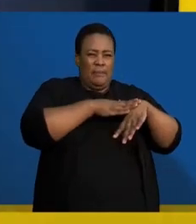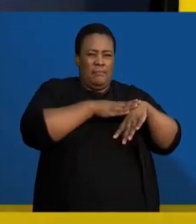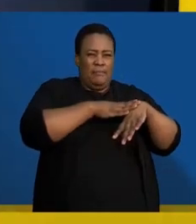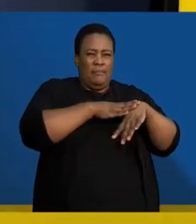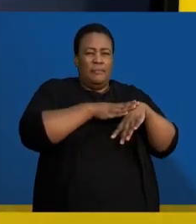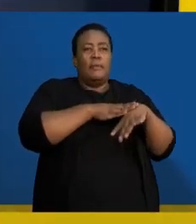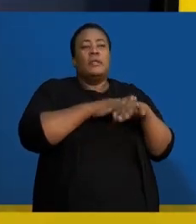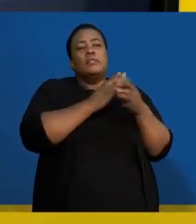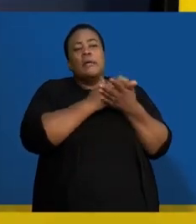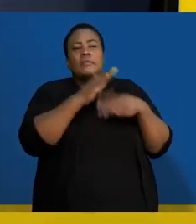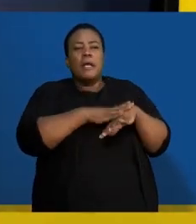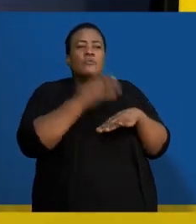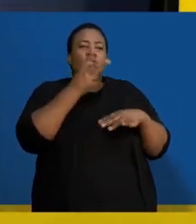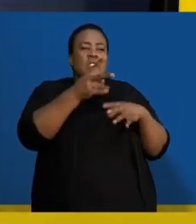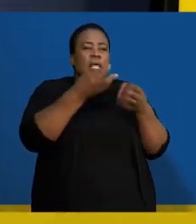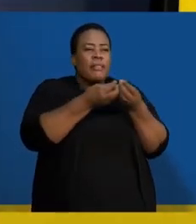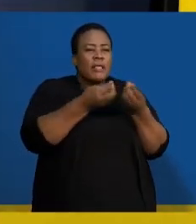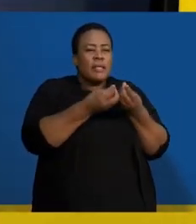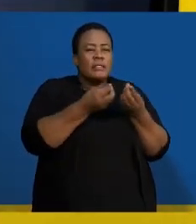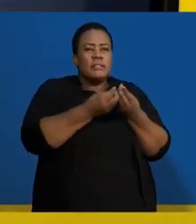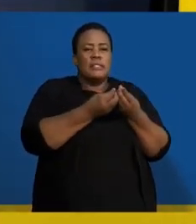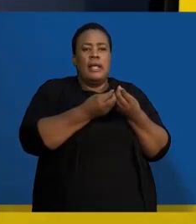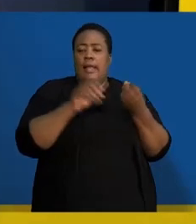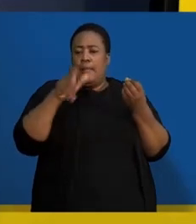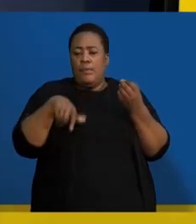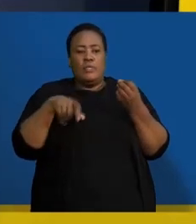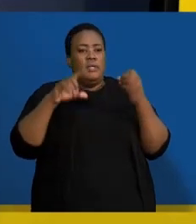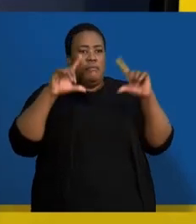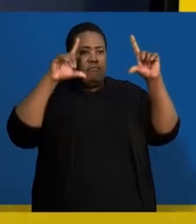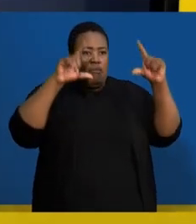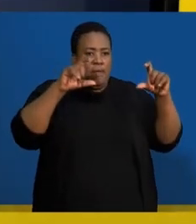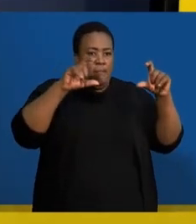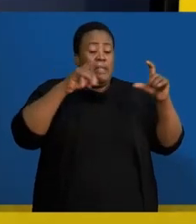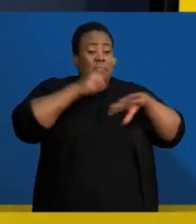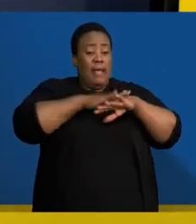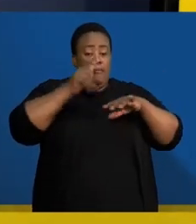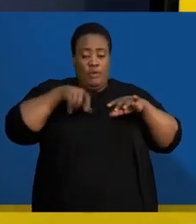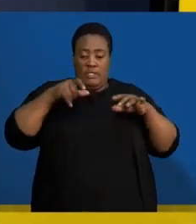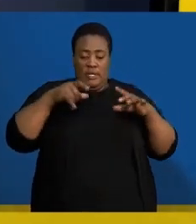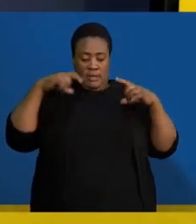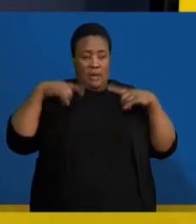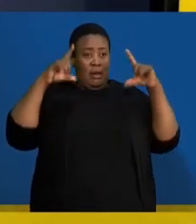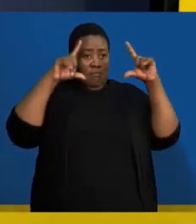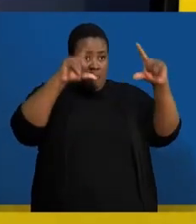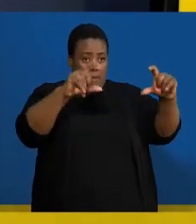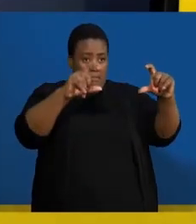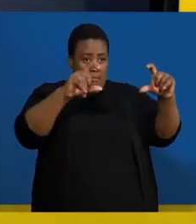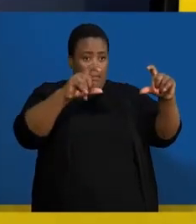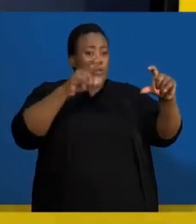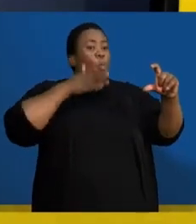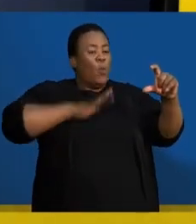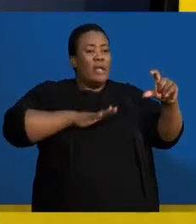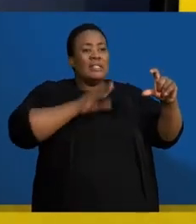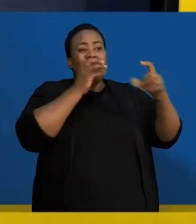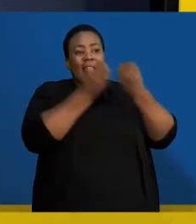sometimes you will see things in a photograph that the photographer did not intend for them to be there. So it doesn't mean that every feature that